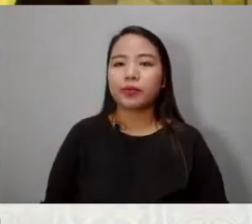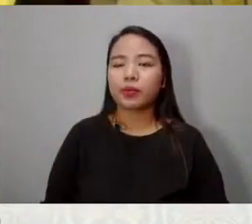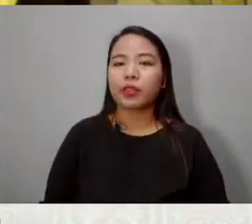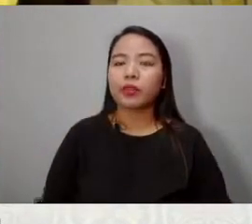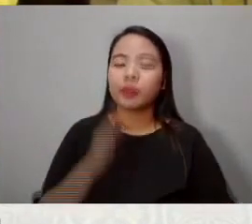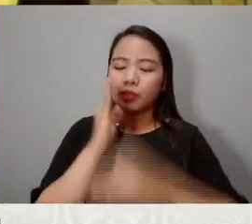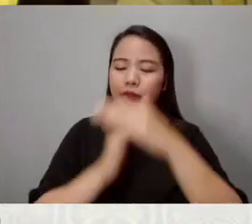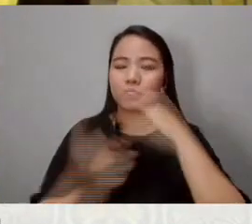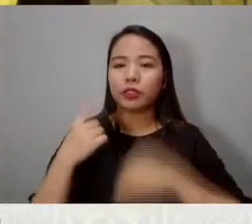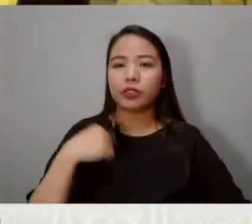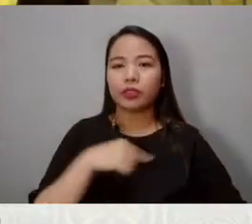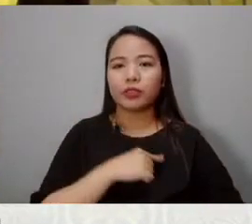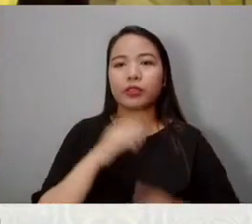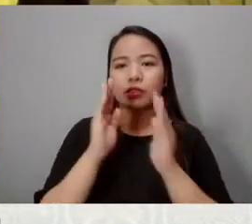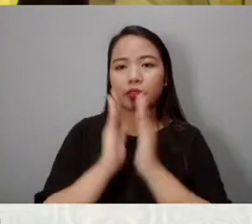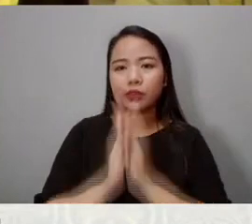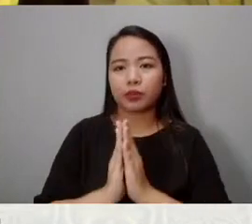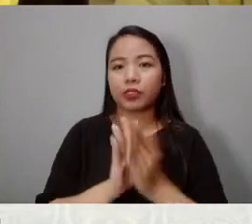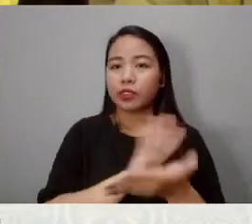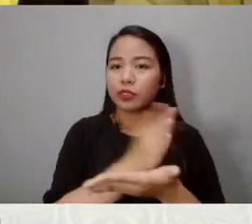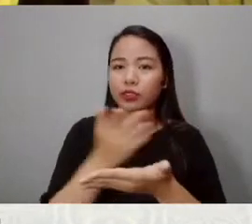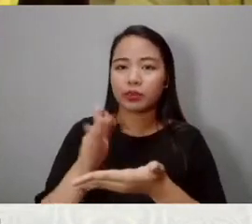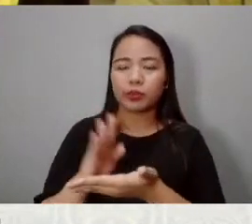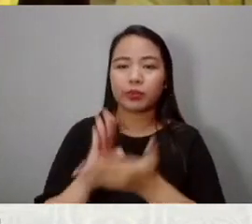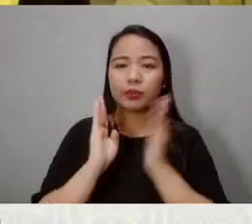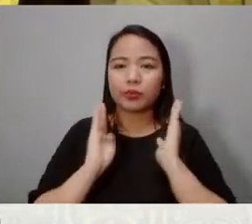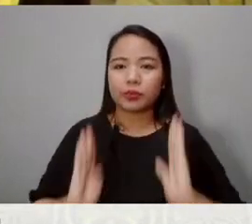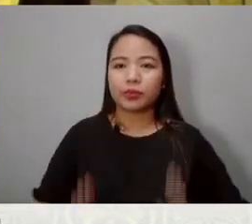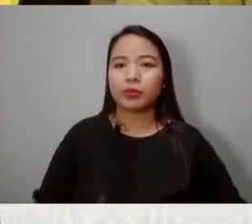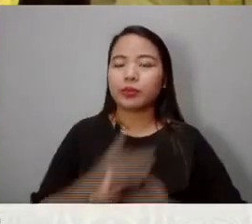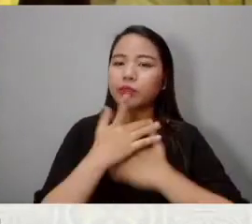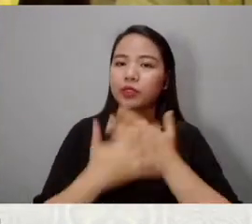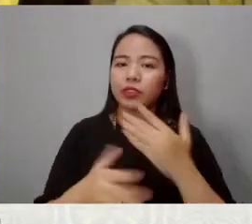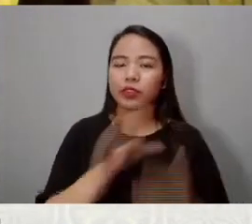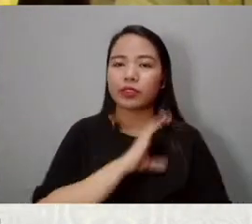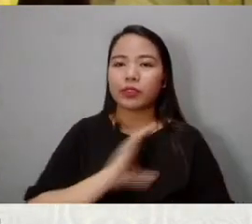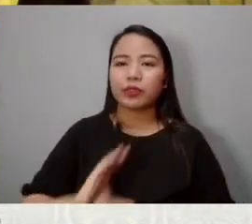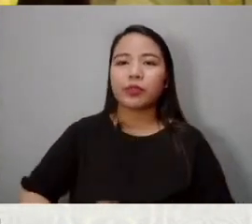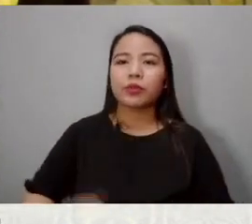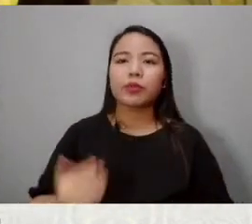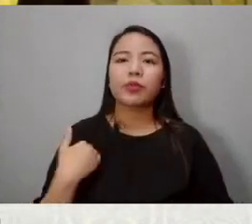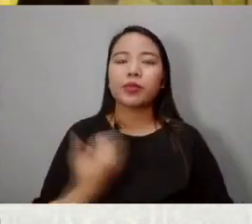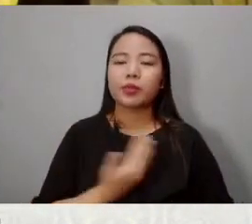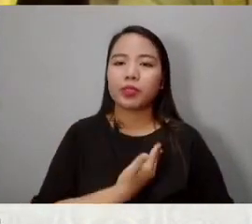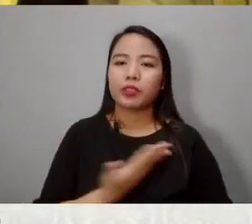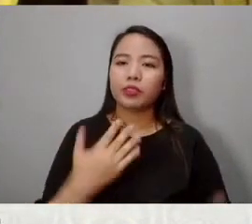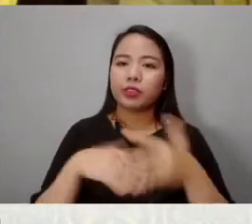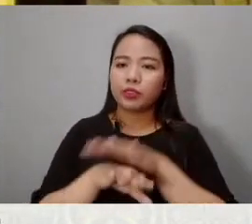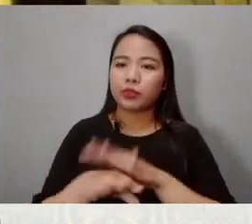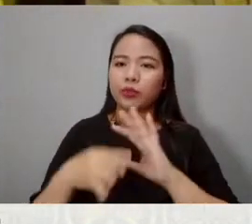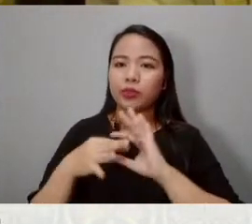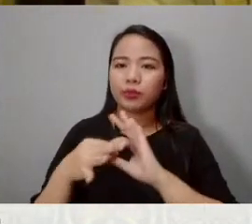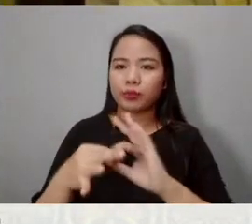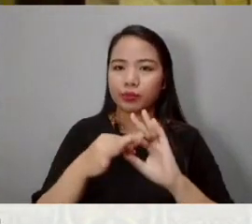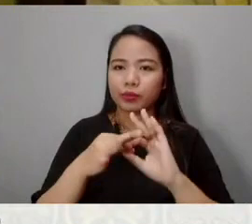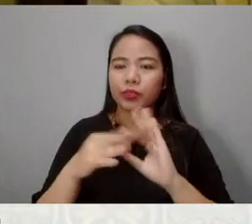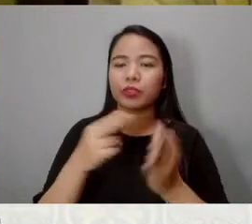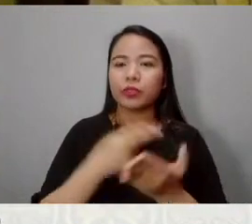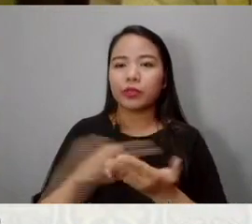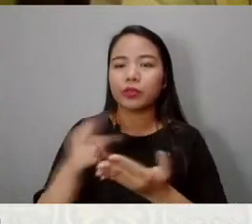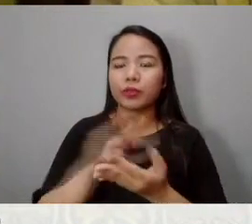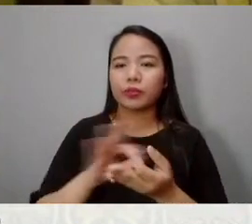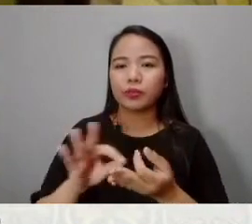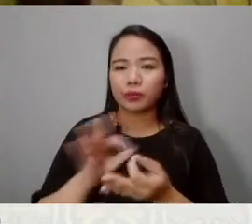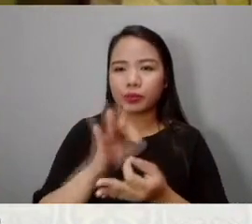we pray that partaking of the body and blood of Christ, we may be gathered into one by the Holy